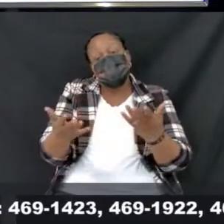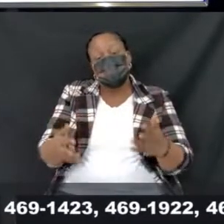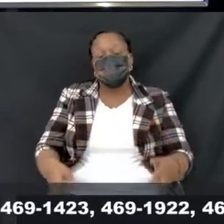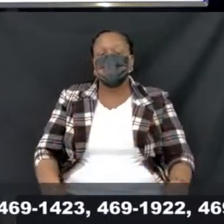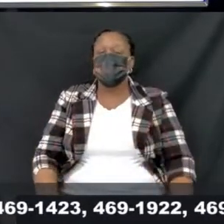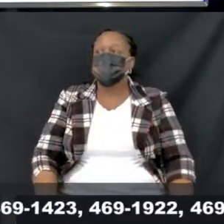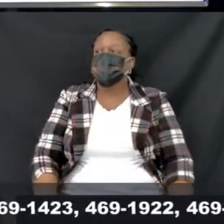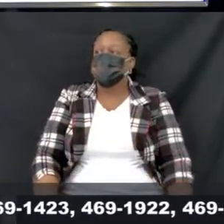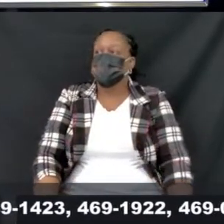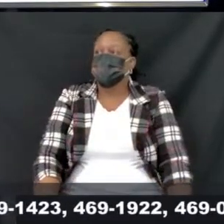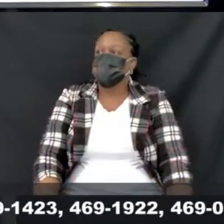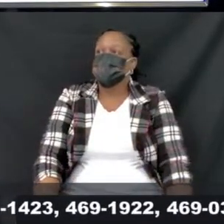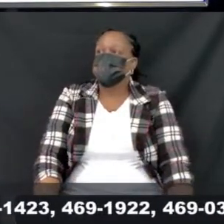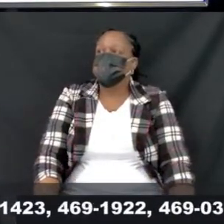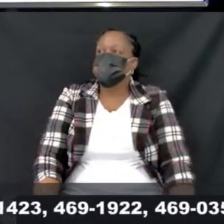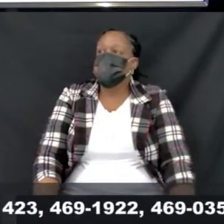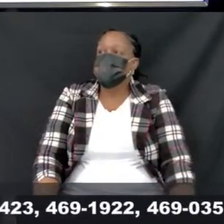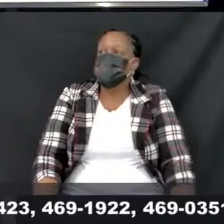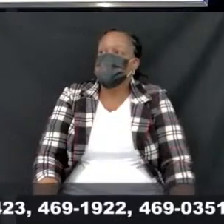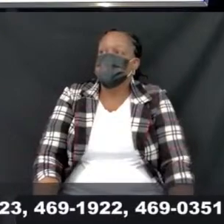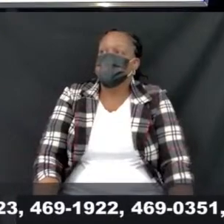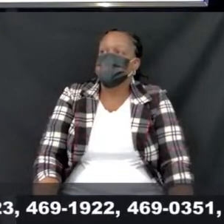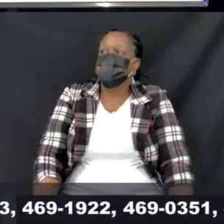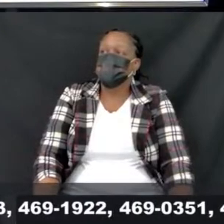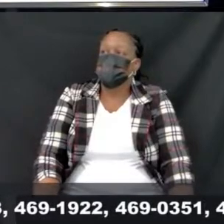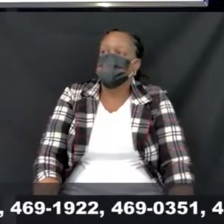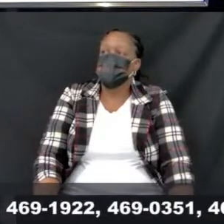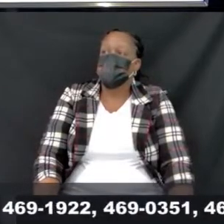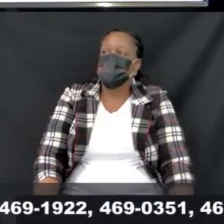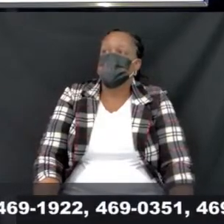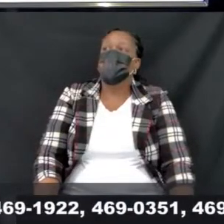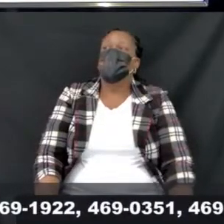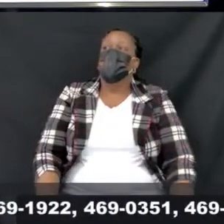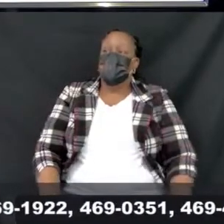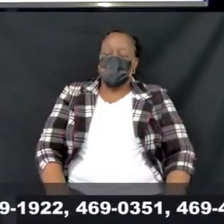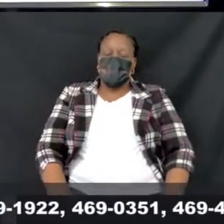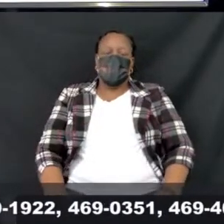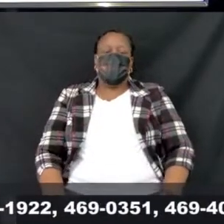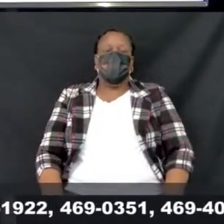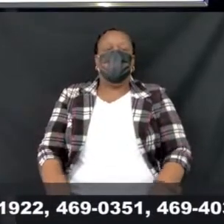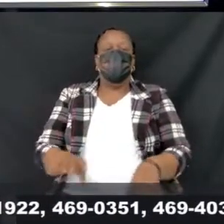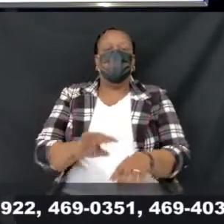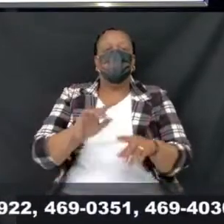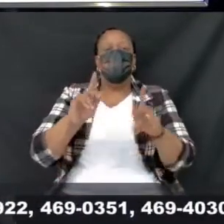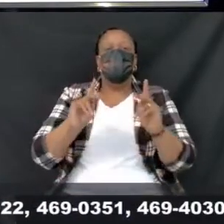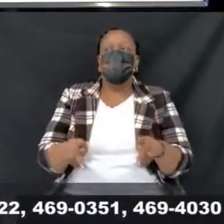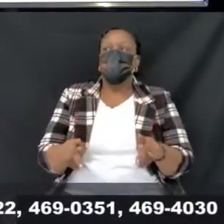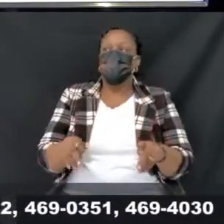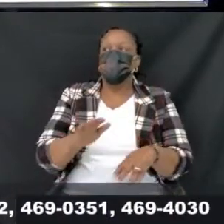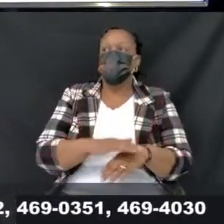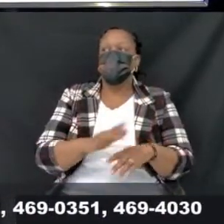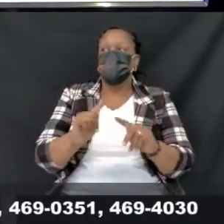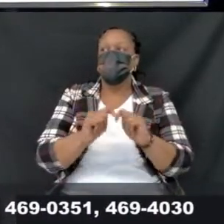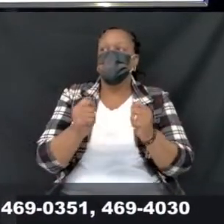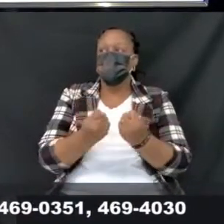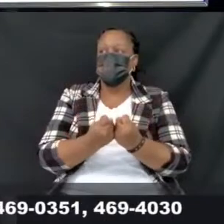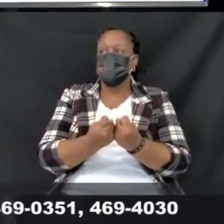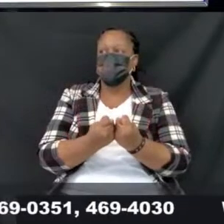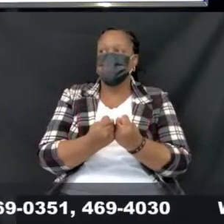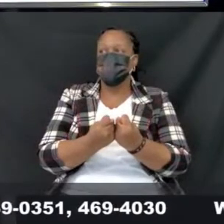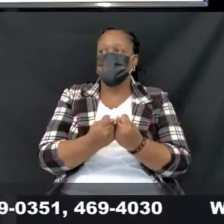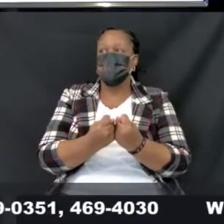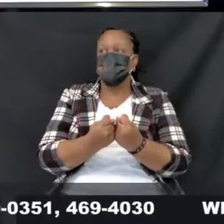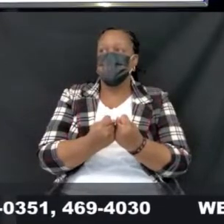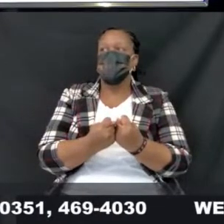that is being taken into consideration, bearing in mind that even within the task force itself, you have a number of members who are very